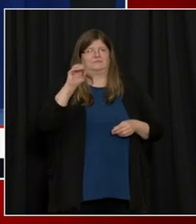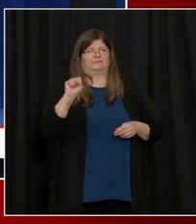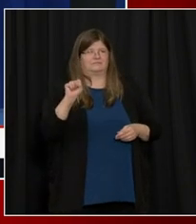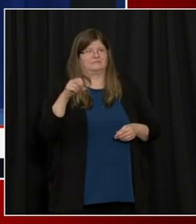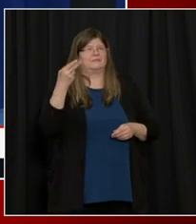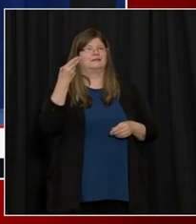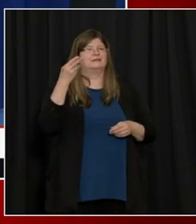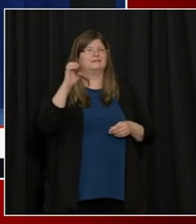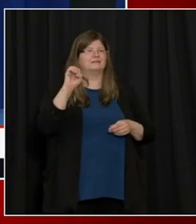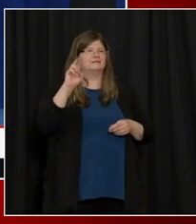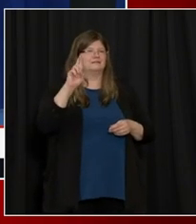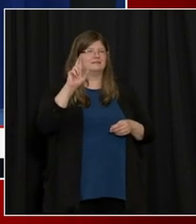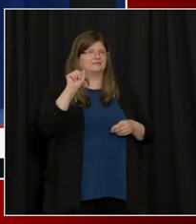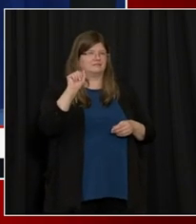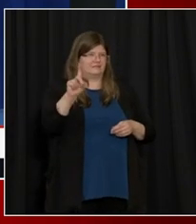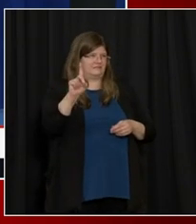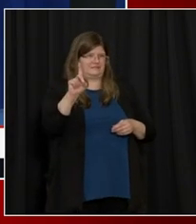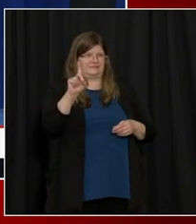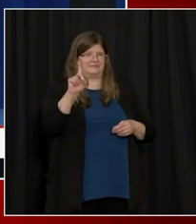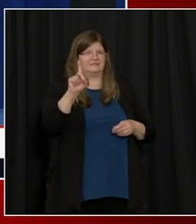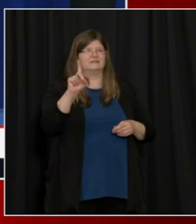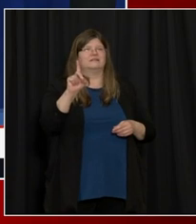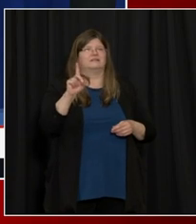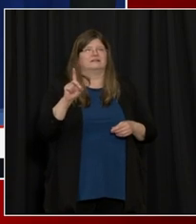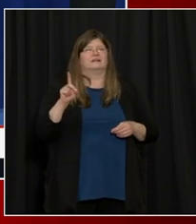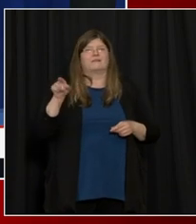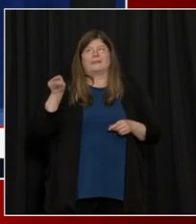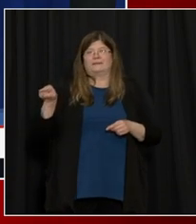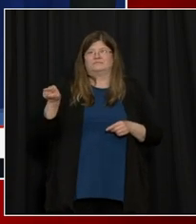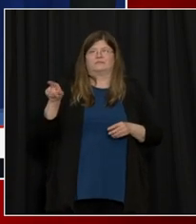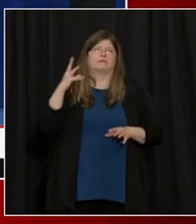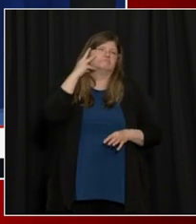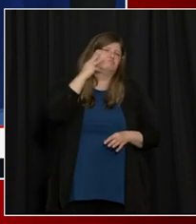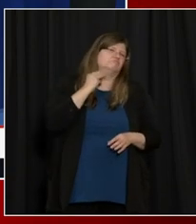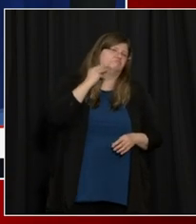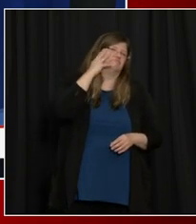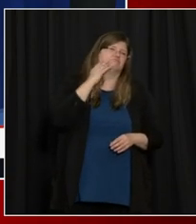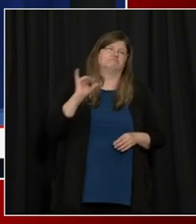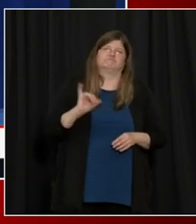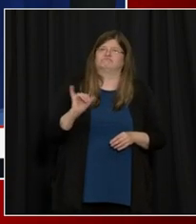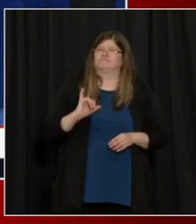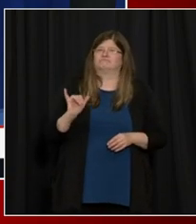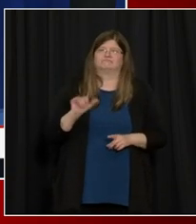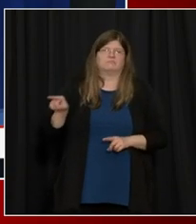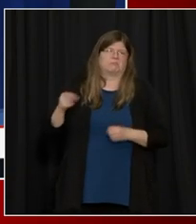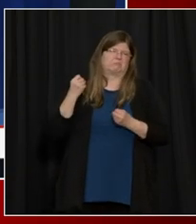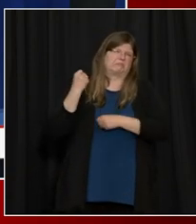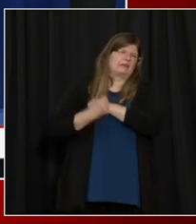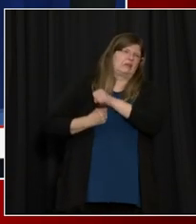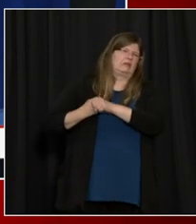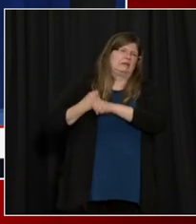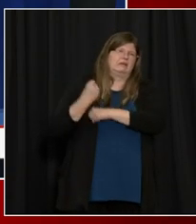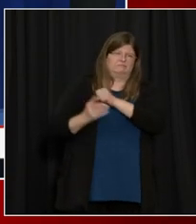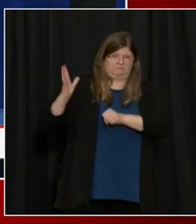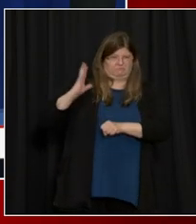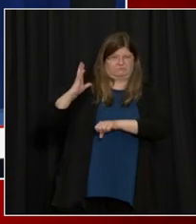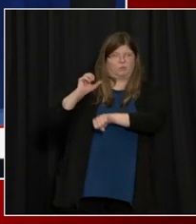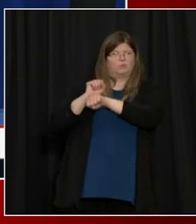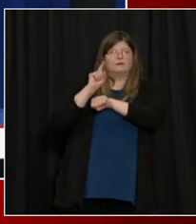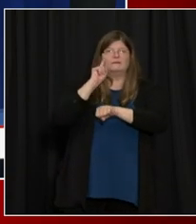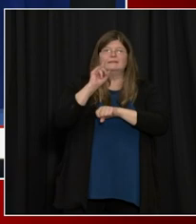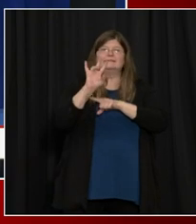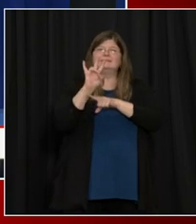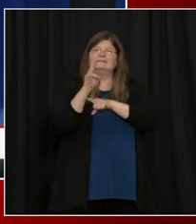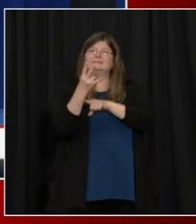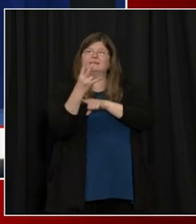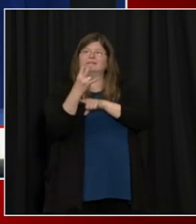veteran person who has a lot of investigative experience. He was most recently assigned to the 7th District, and I